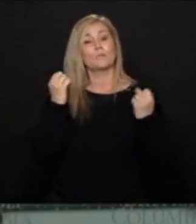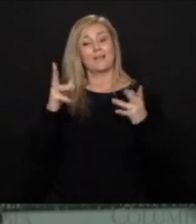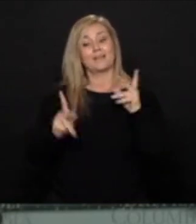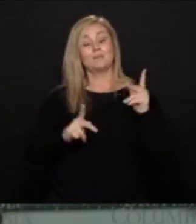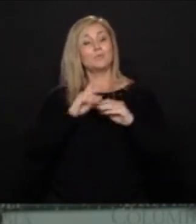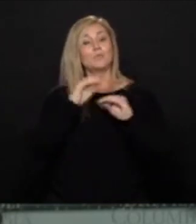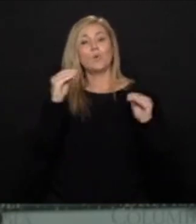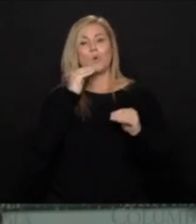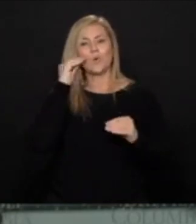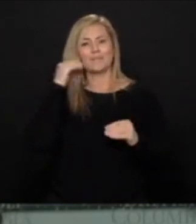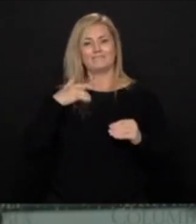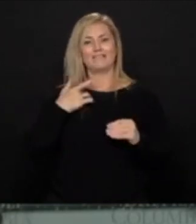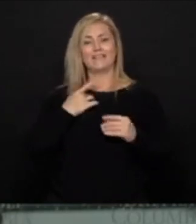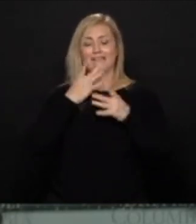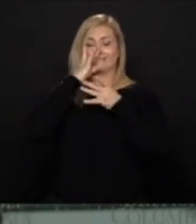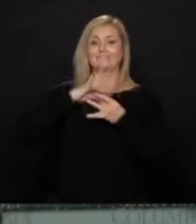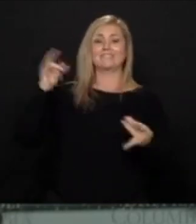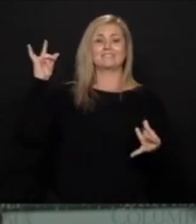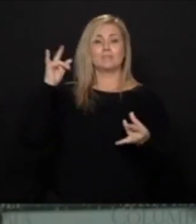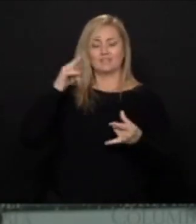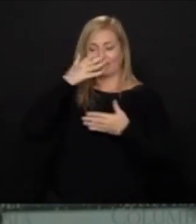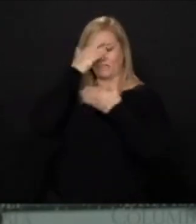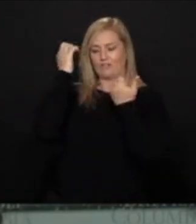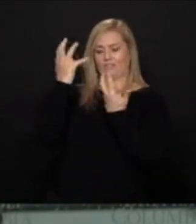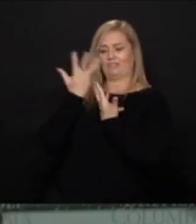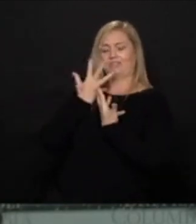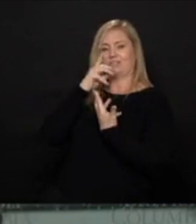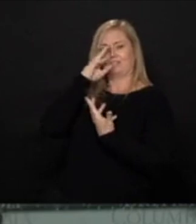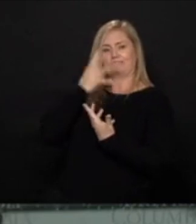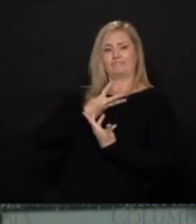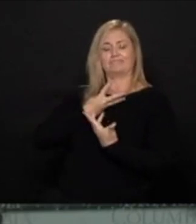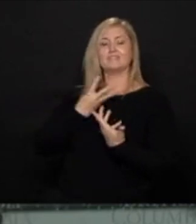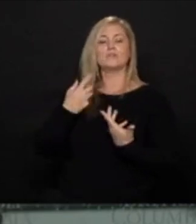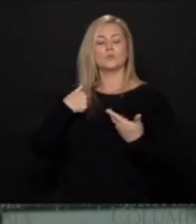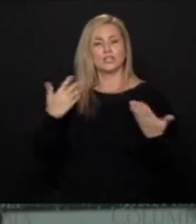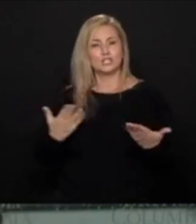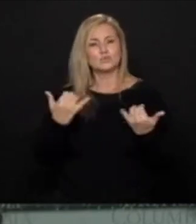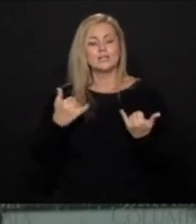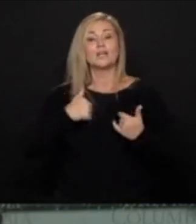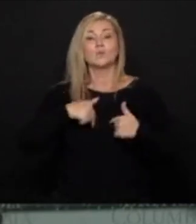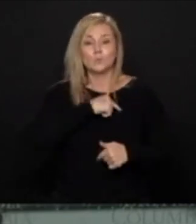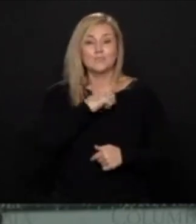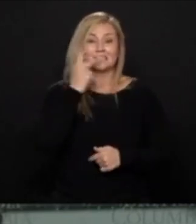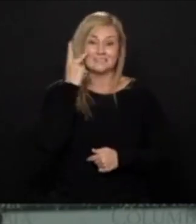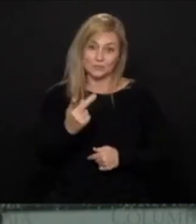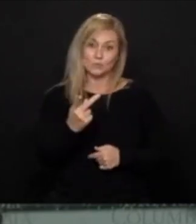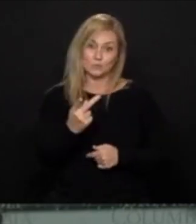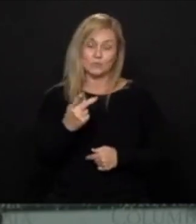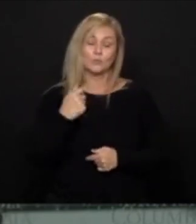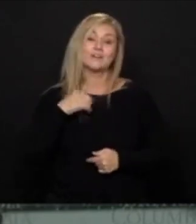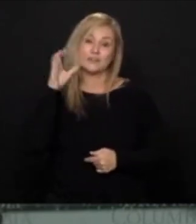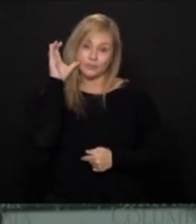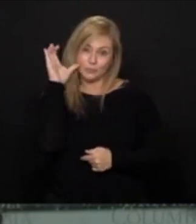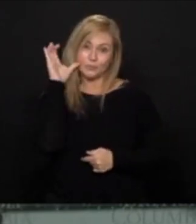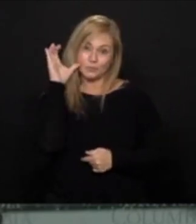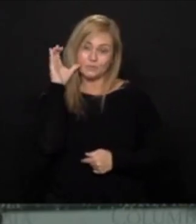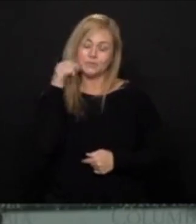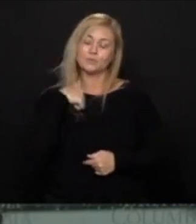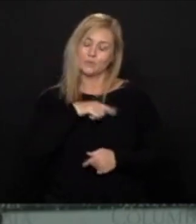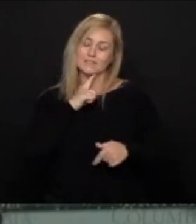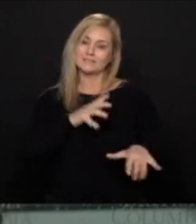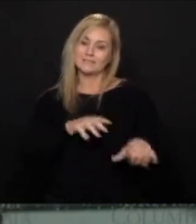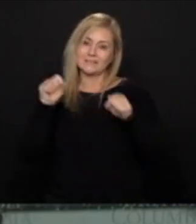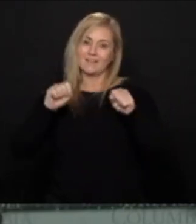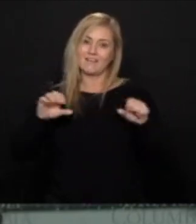feel invisible, forgotten. We're here today to say, we see you, we hear you,